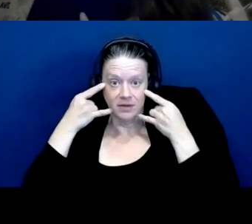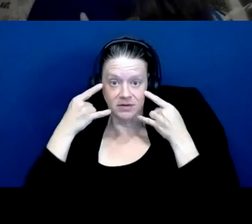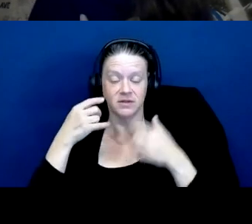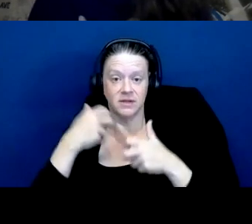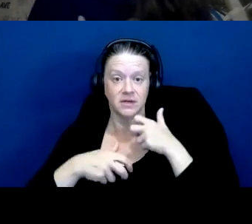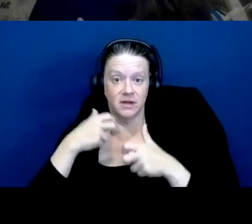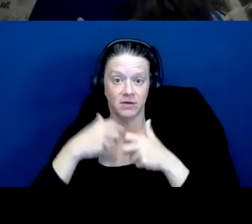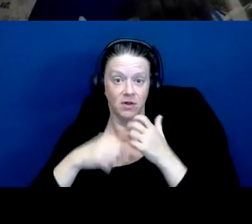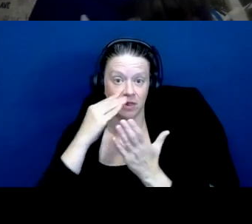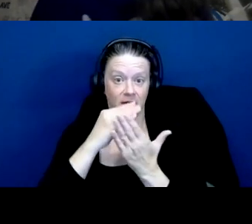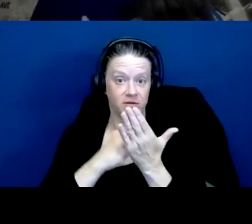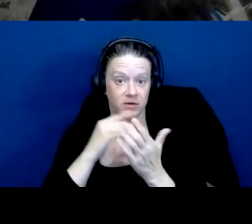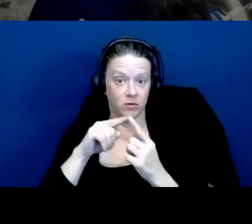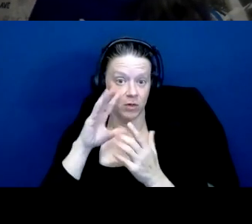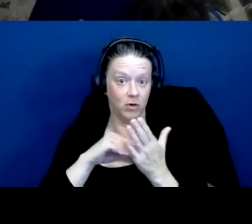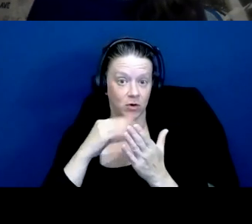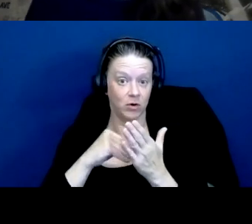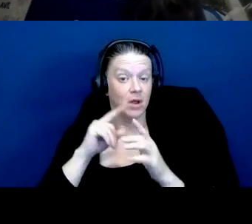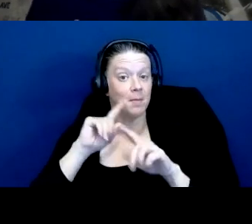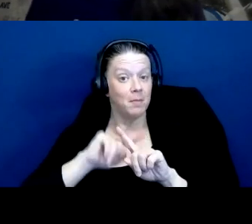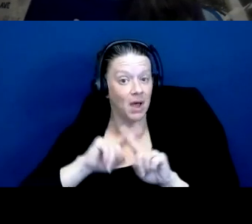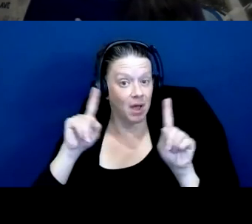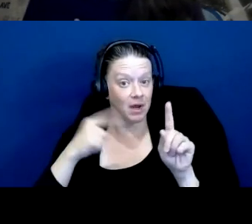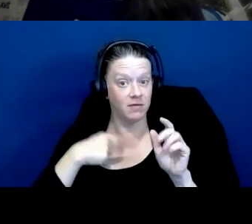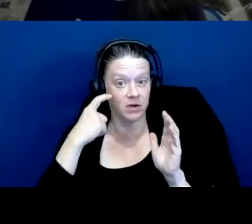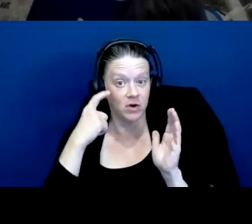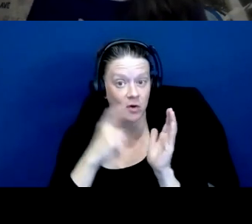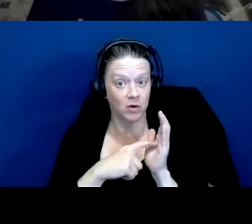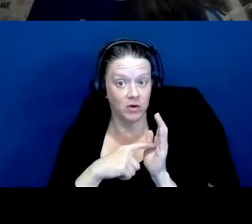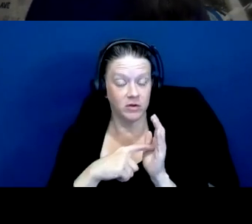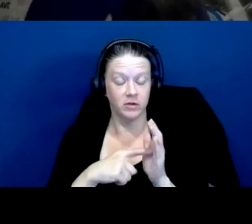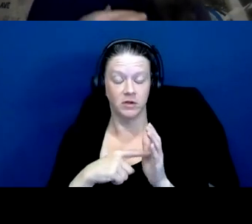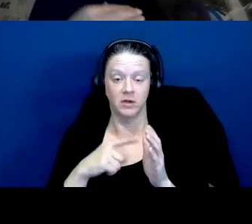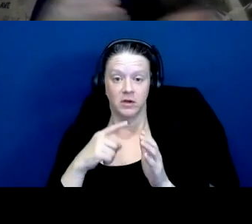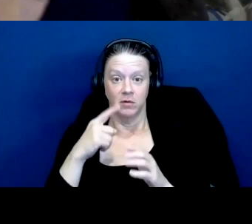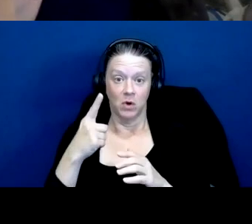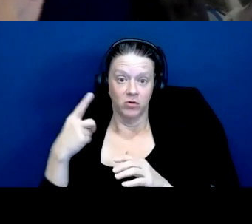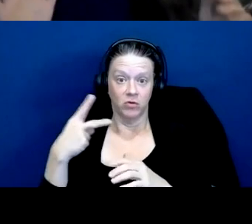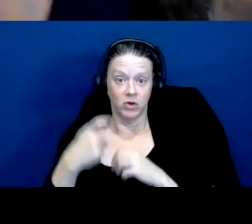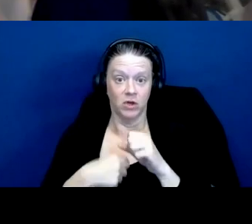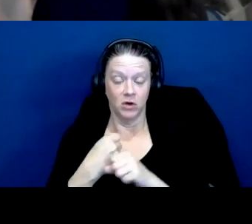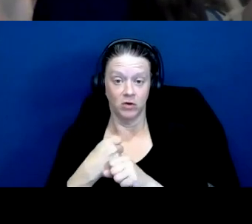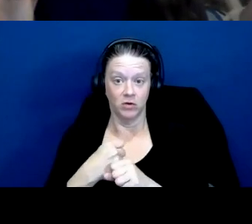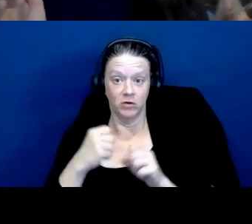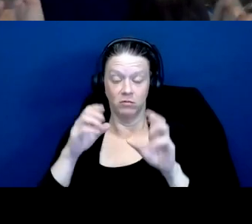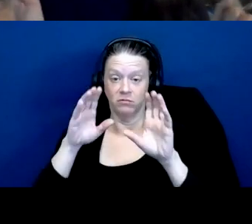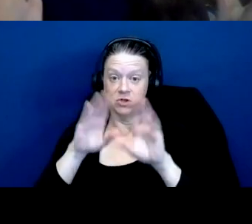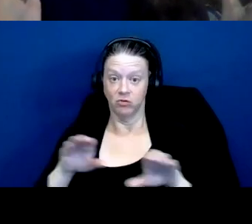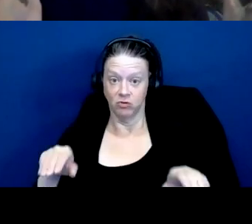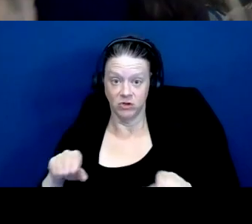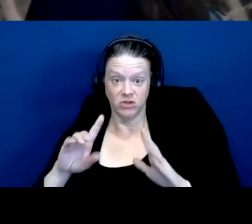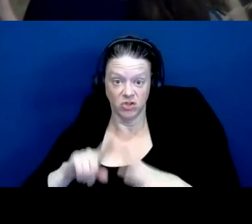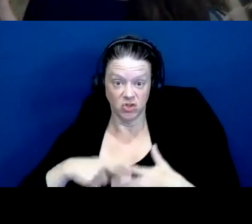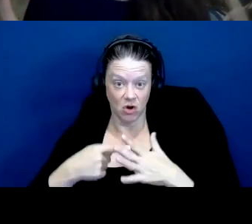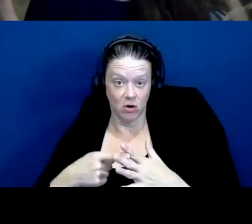I've also seen over the past 2 years is children who started out completely unwilling or